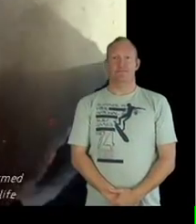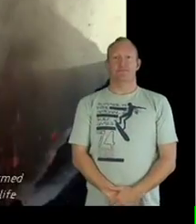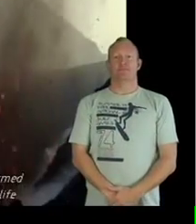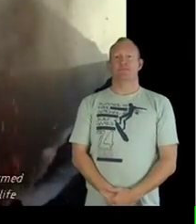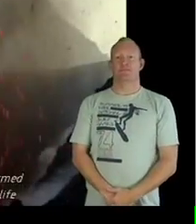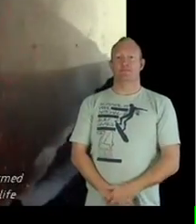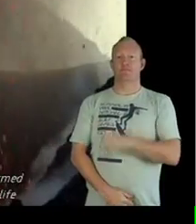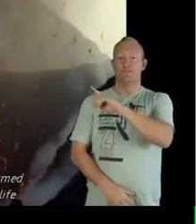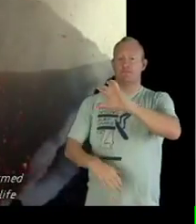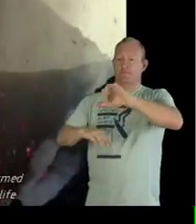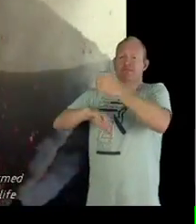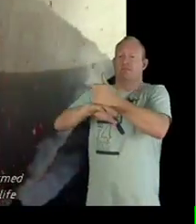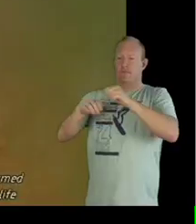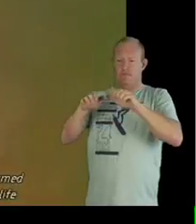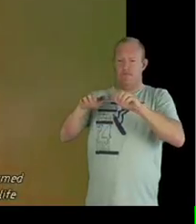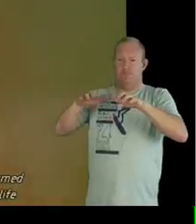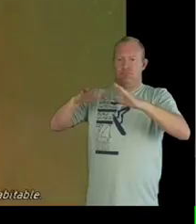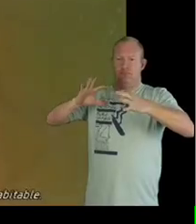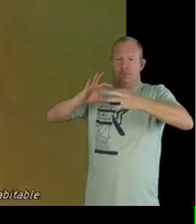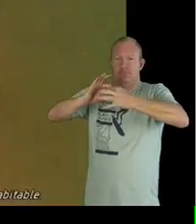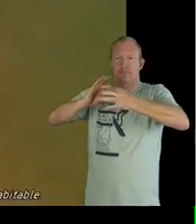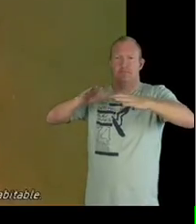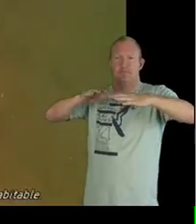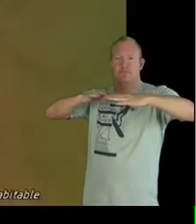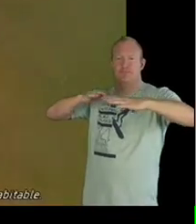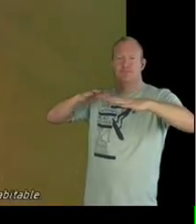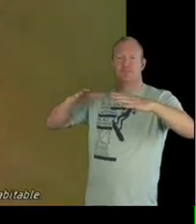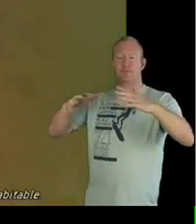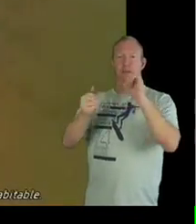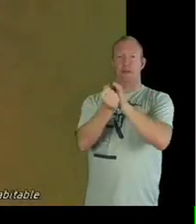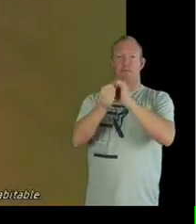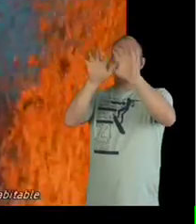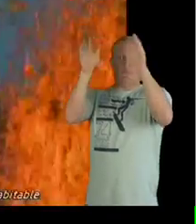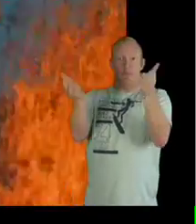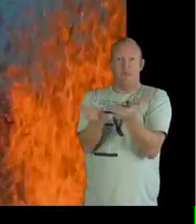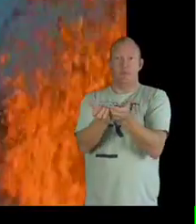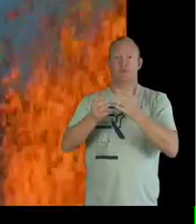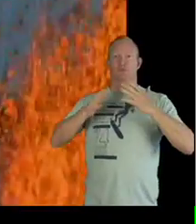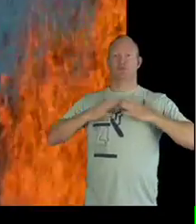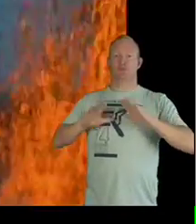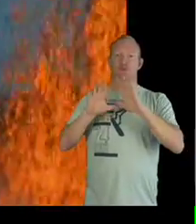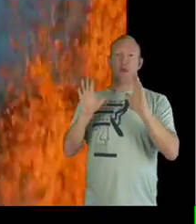And they've even formed a partnership with life that keeps our planet habitable.